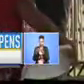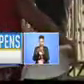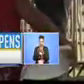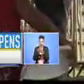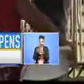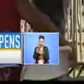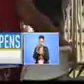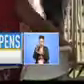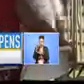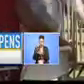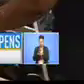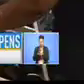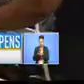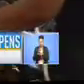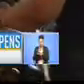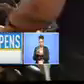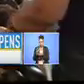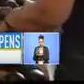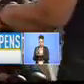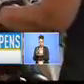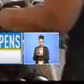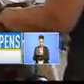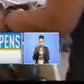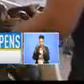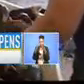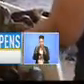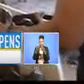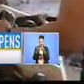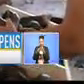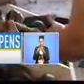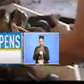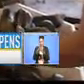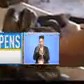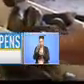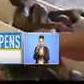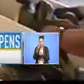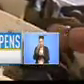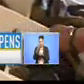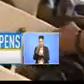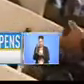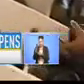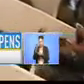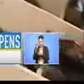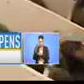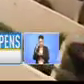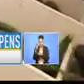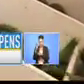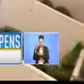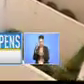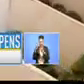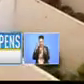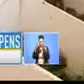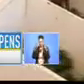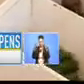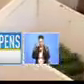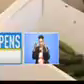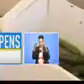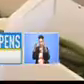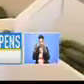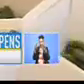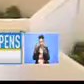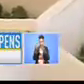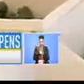Agricultural and Industrial Corporation's Ballpark Market for 2019. BAIC officials held successful markets throughout the New